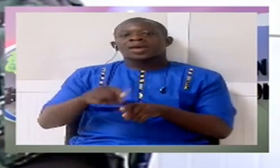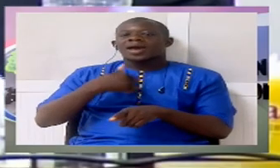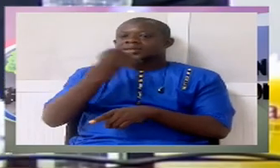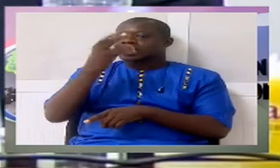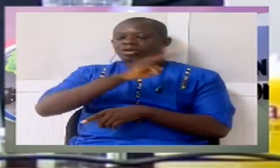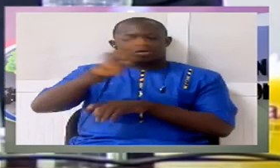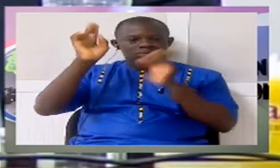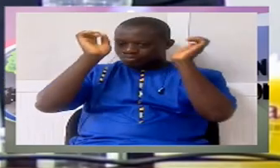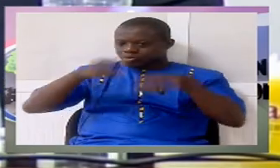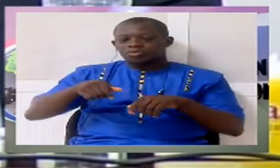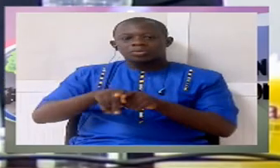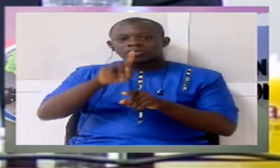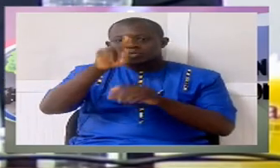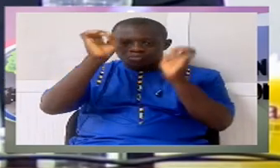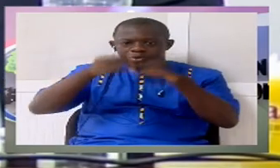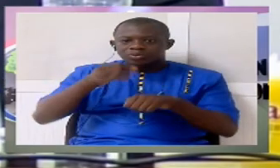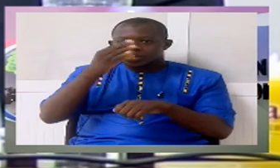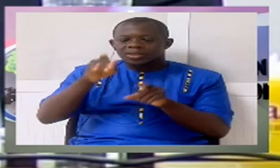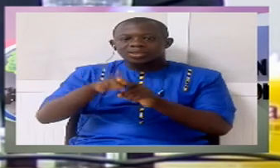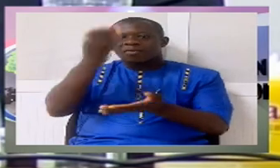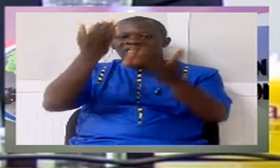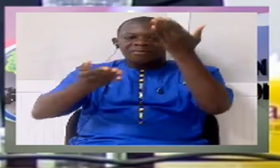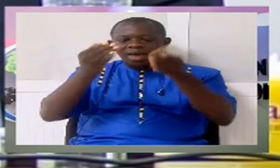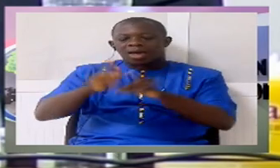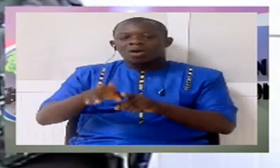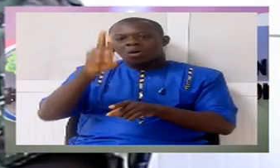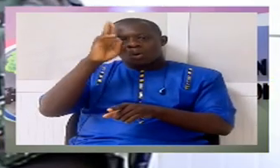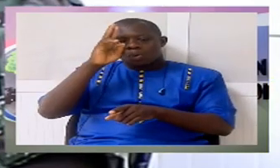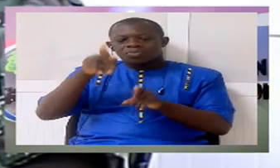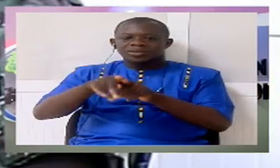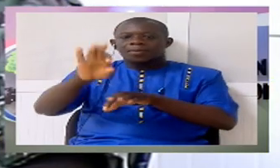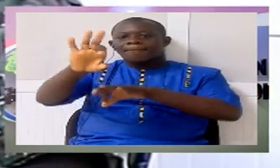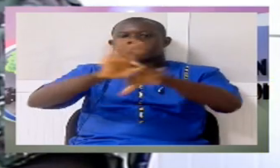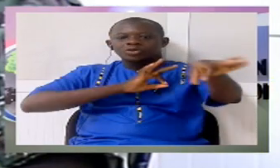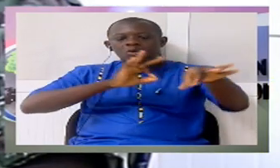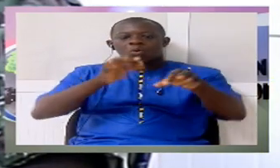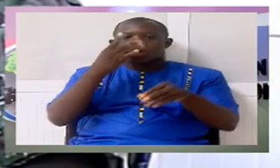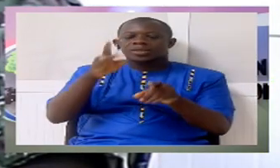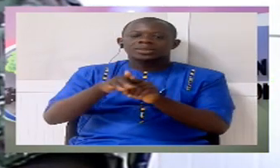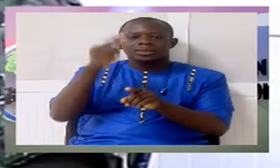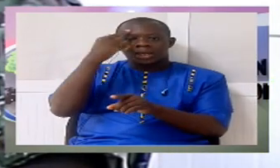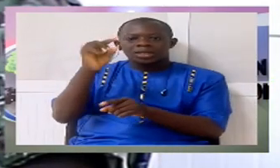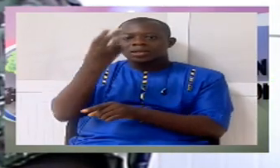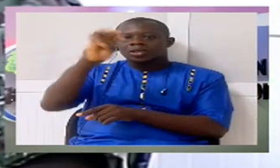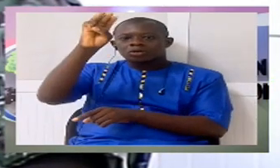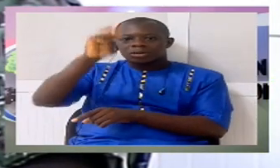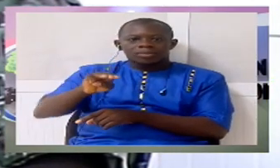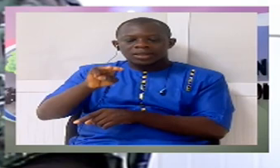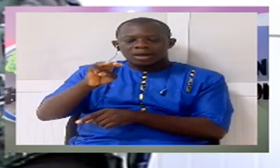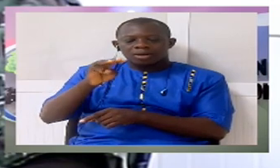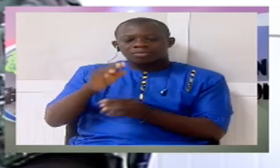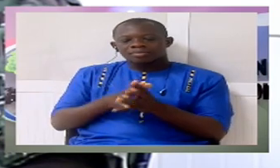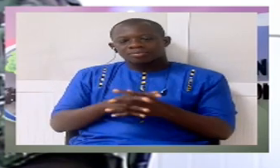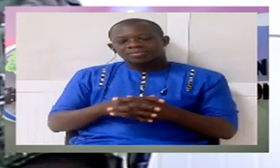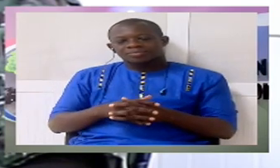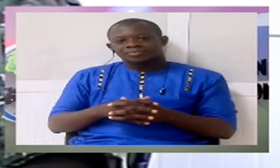But would you say that is a fair guesstimate? Why he nyamun ga hamne dal ni ti temeru munna am dal ni mako